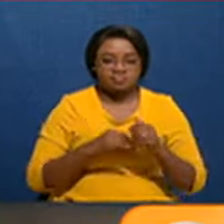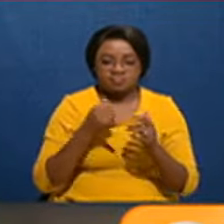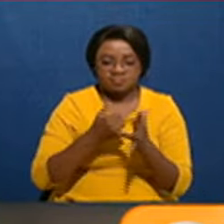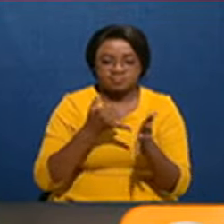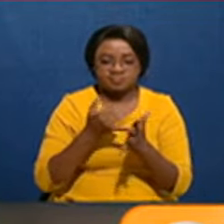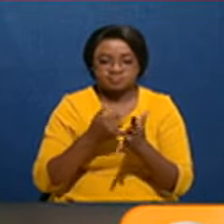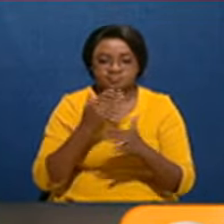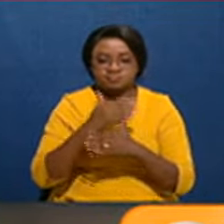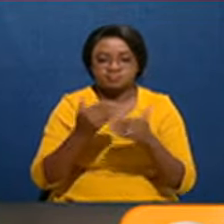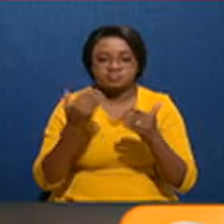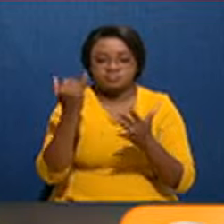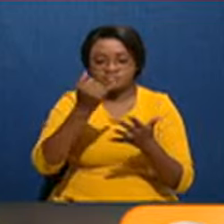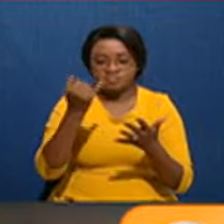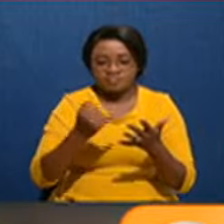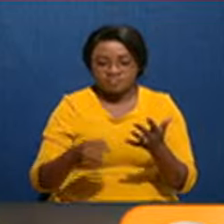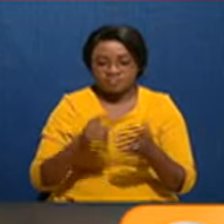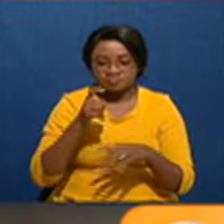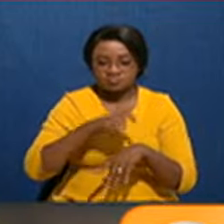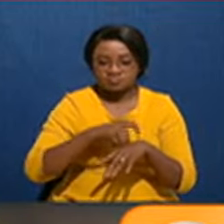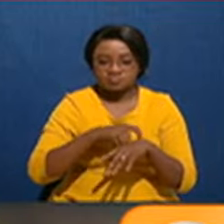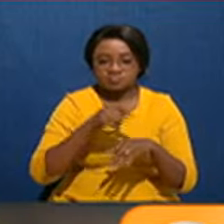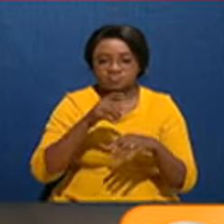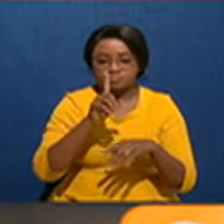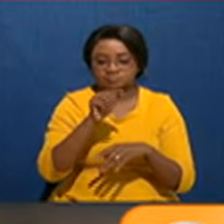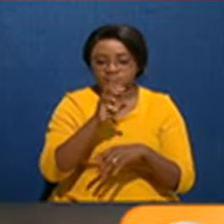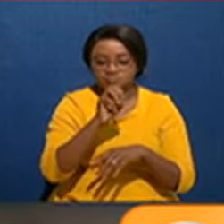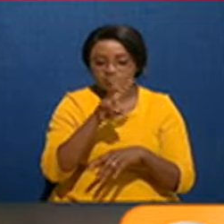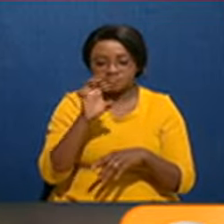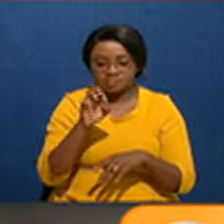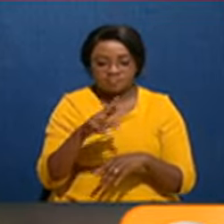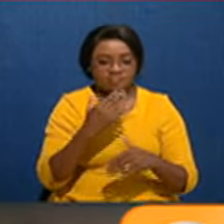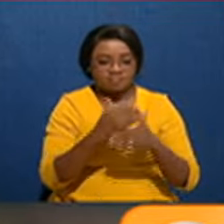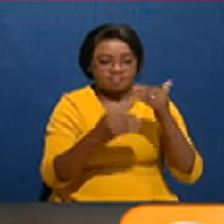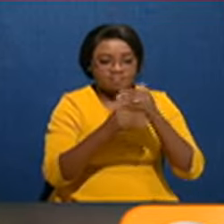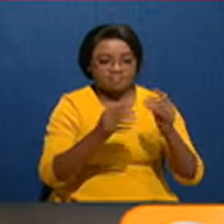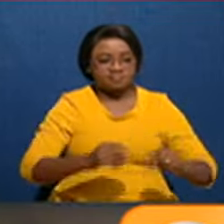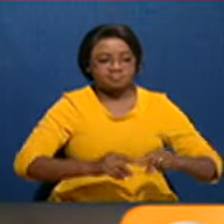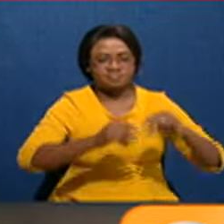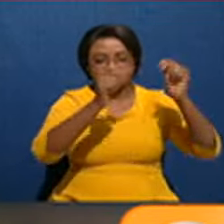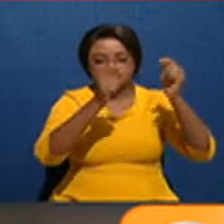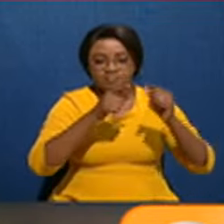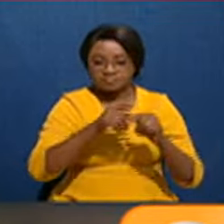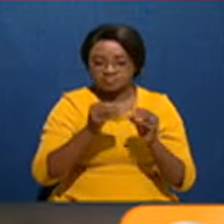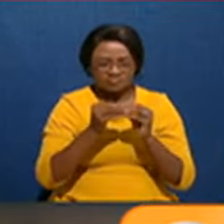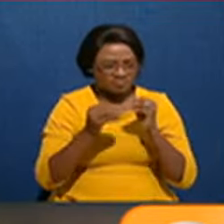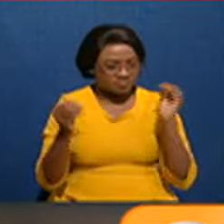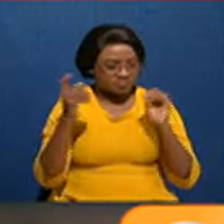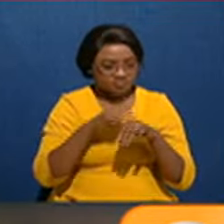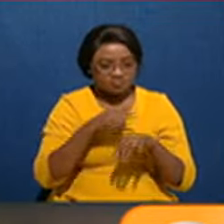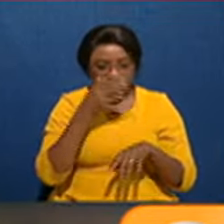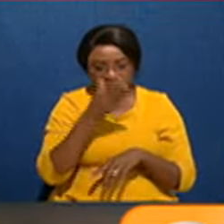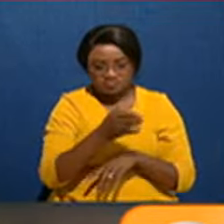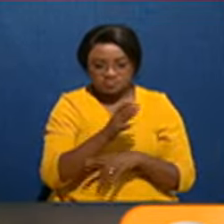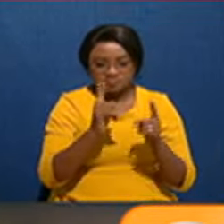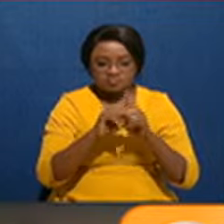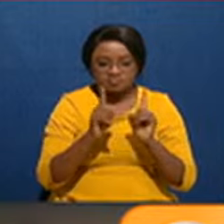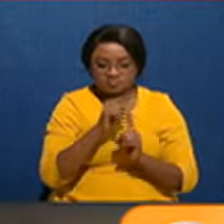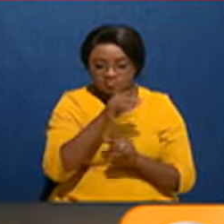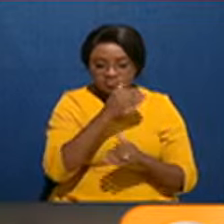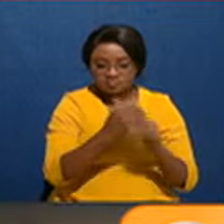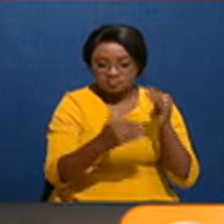Times Tower building, which, as you know, was the tallest building in East and Central Africa for the longest. And the standards of that